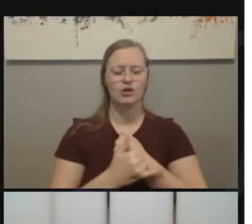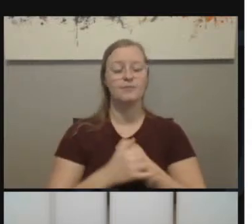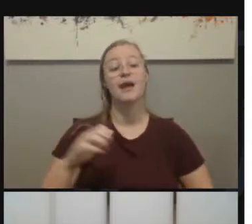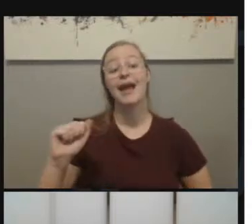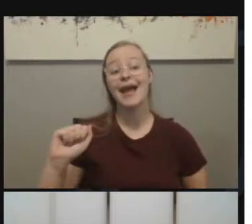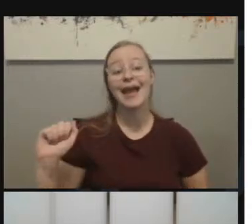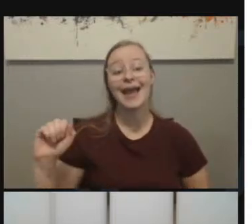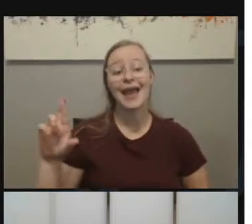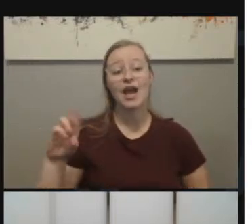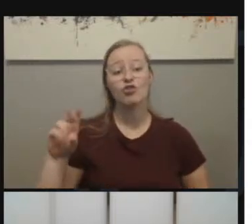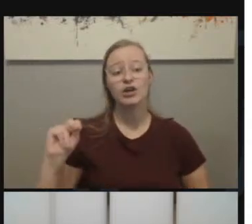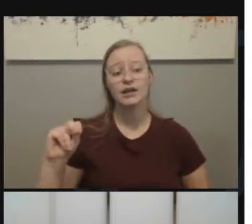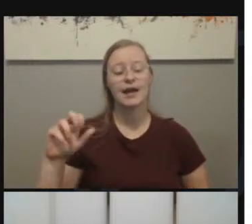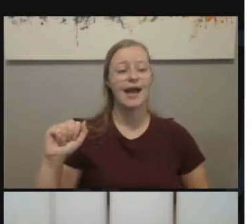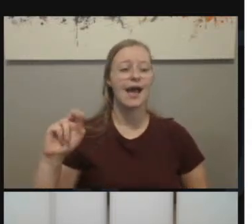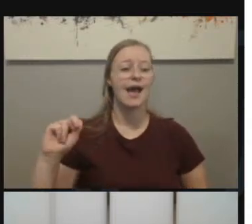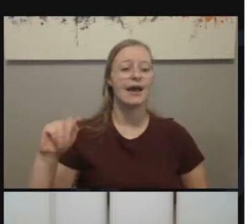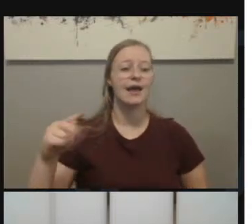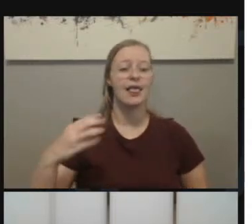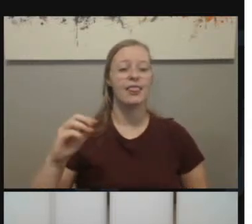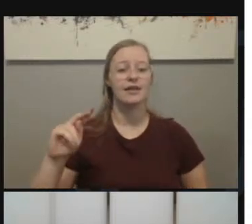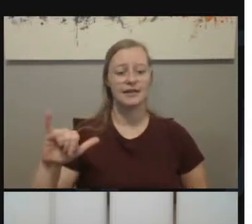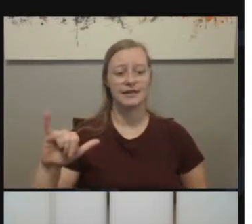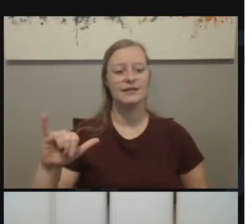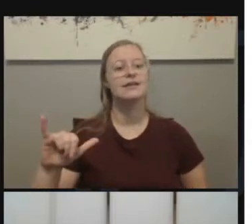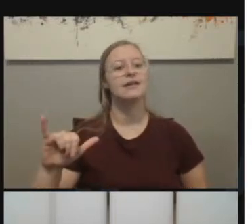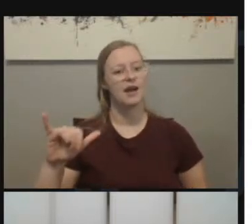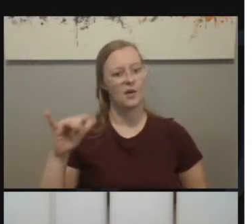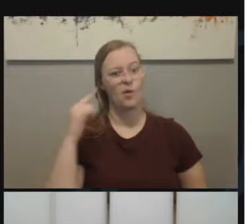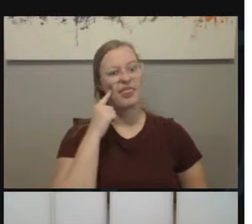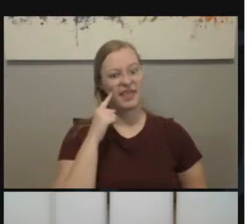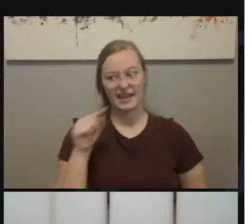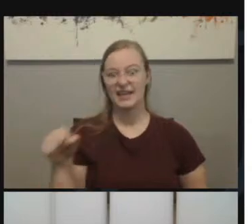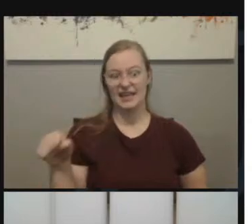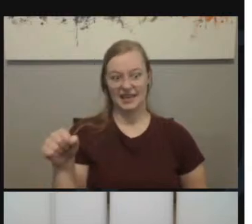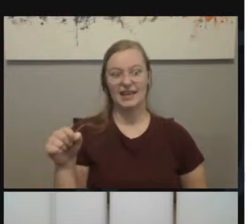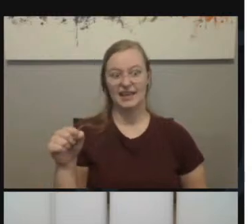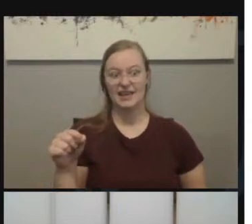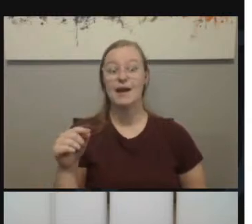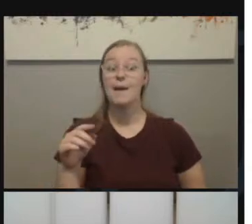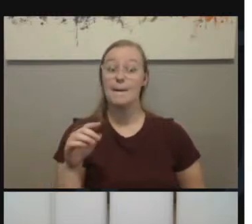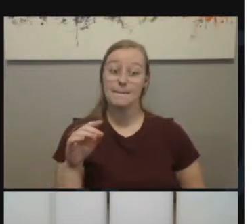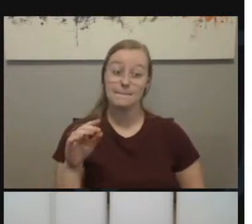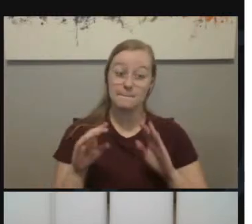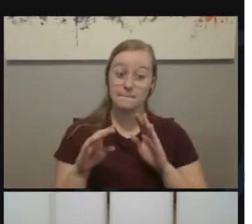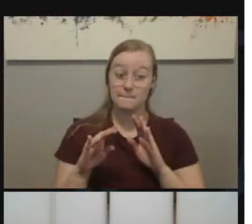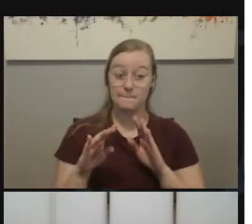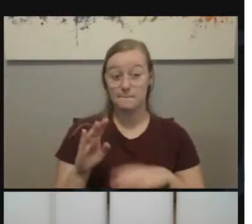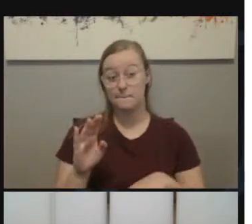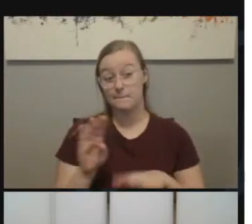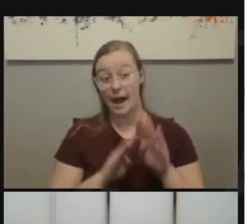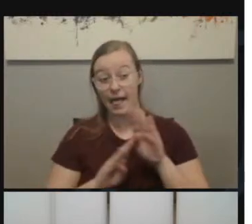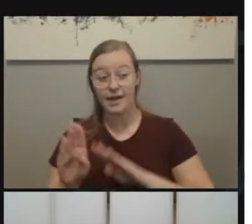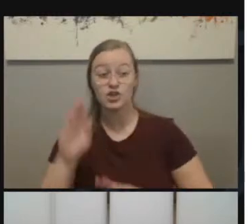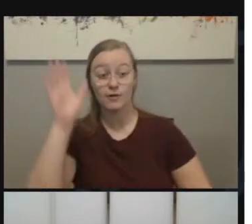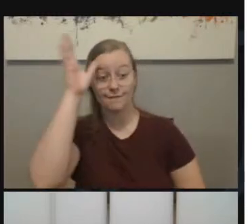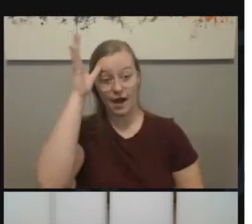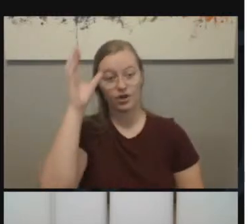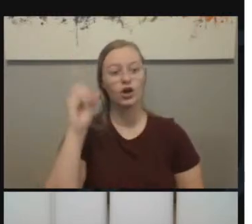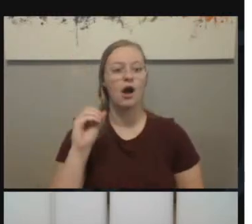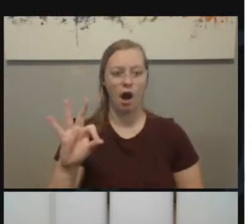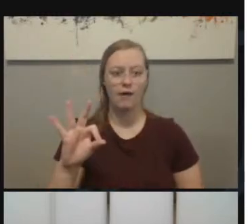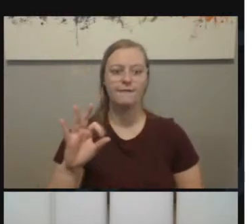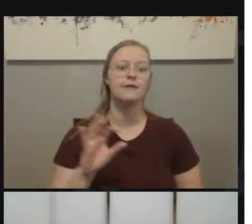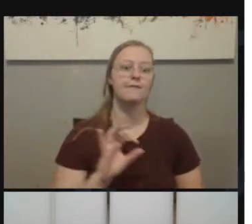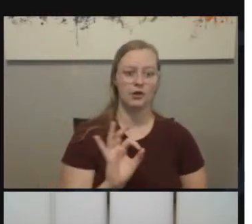Anthony, the man we think most likely to be the biological father of Frederick Douglass. A couple of